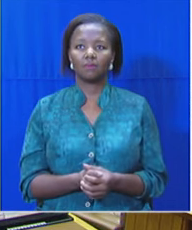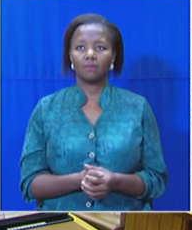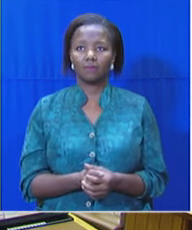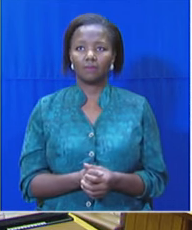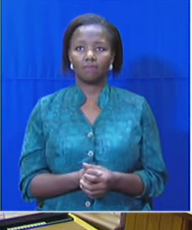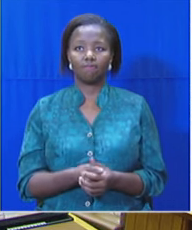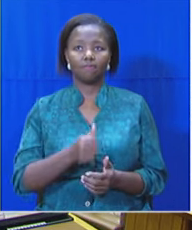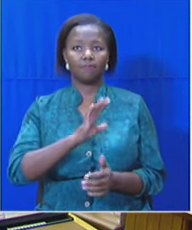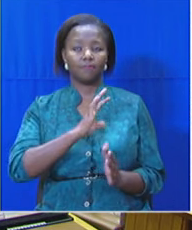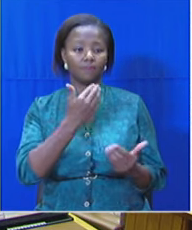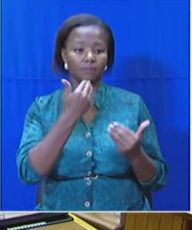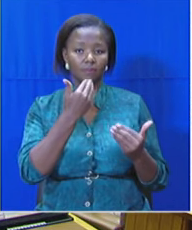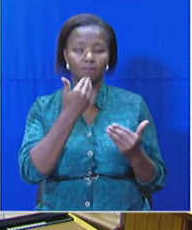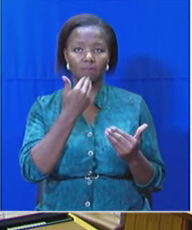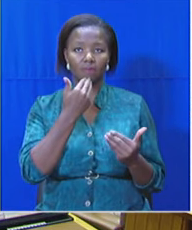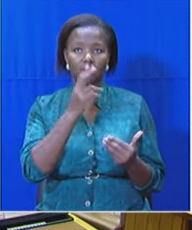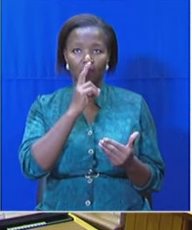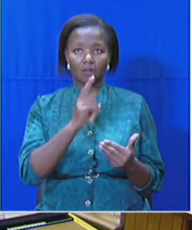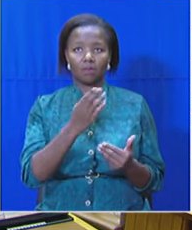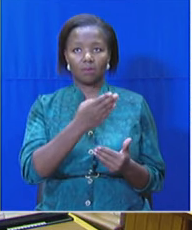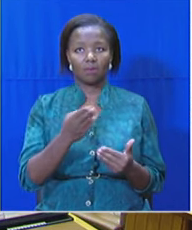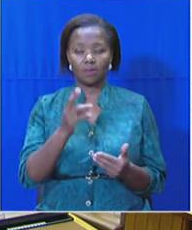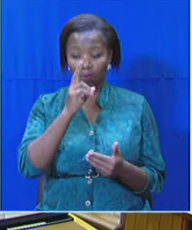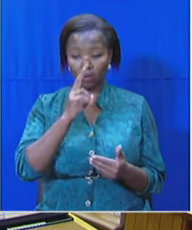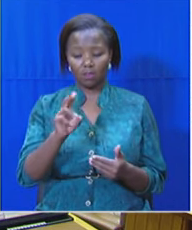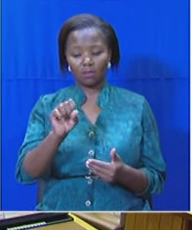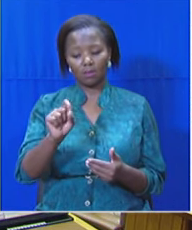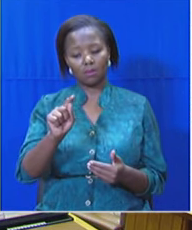Thank you very much, Honorable Mbinda. Honorable Stein.